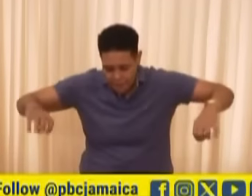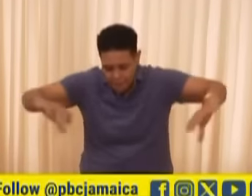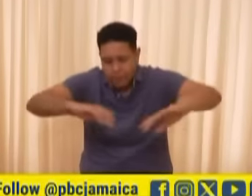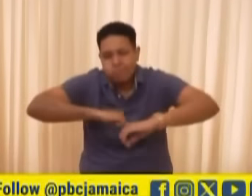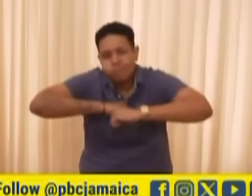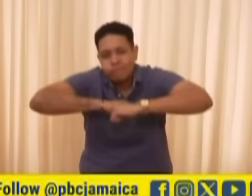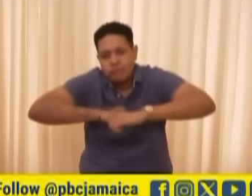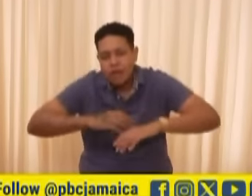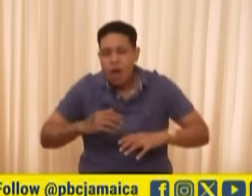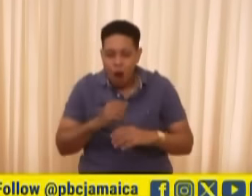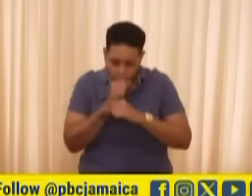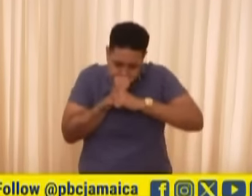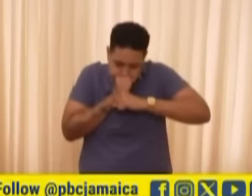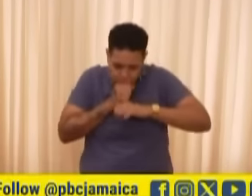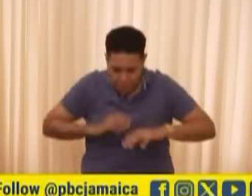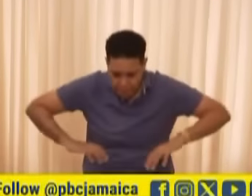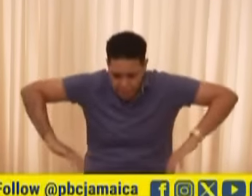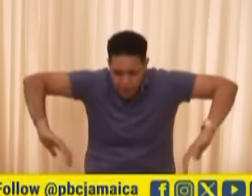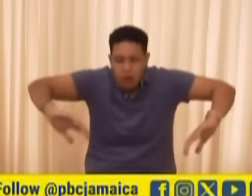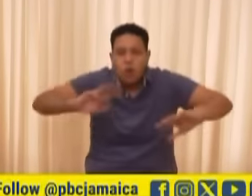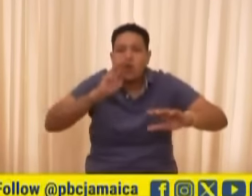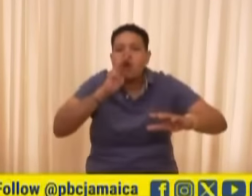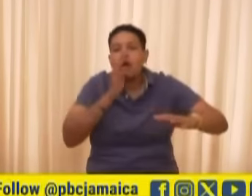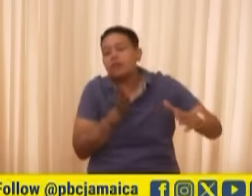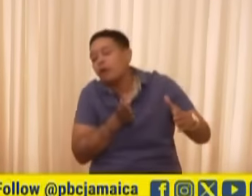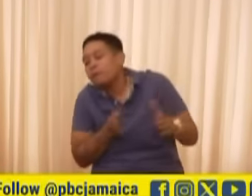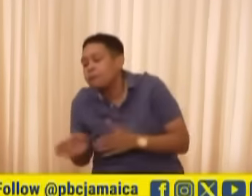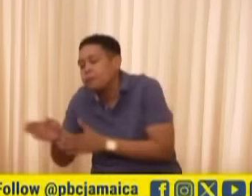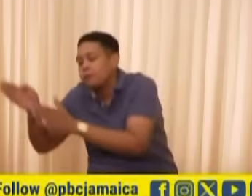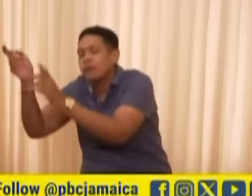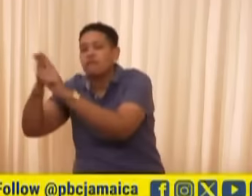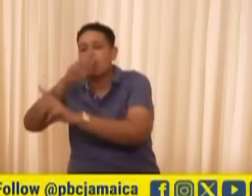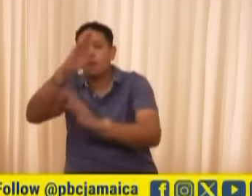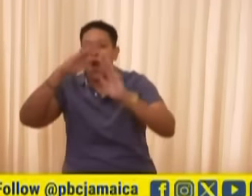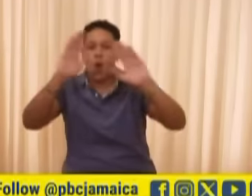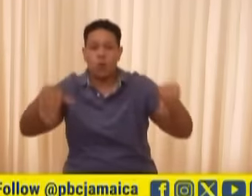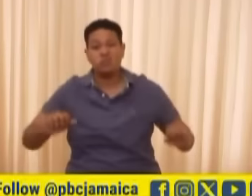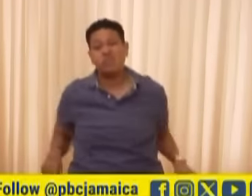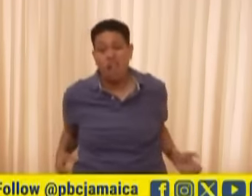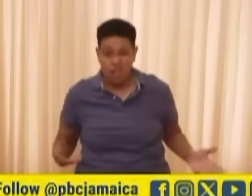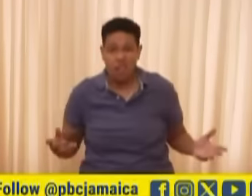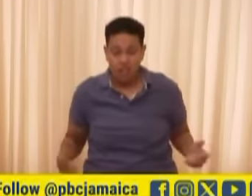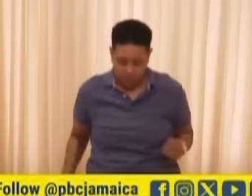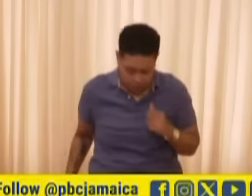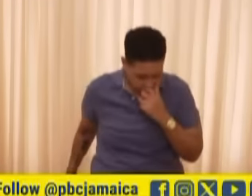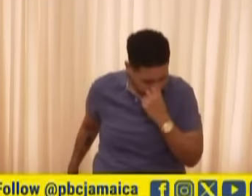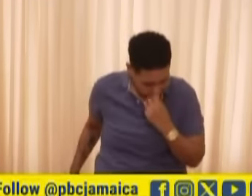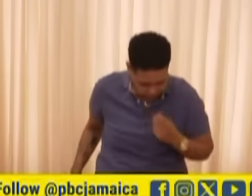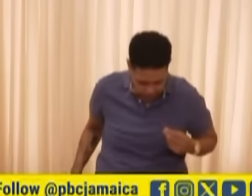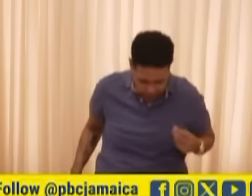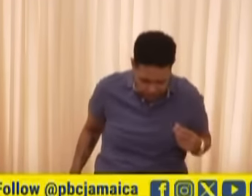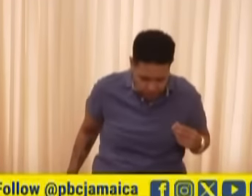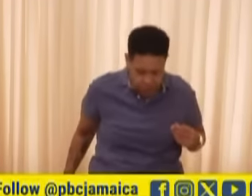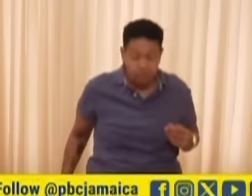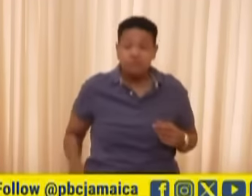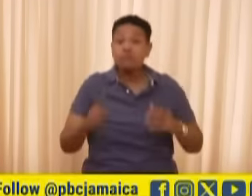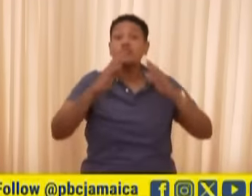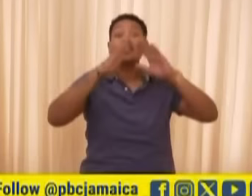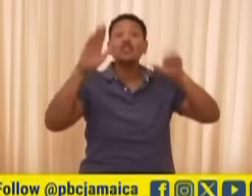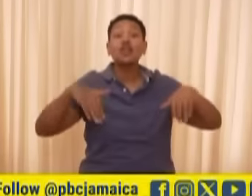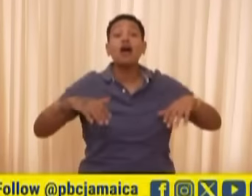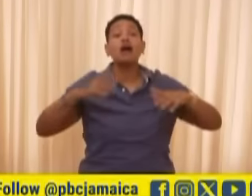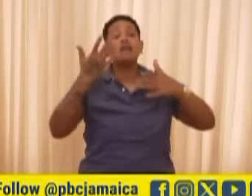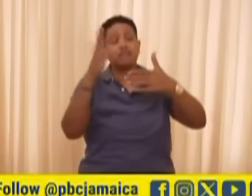can be useful in directing water away from your shelter. Once you have sorted out your shelter